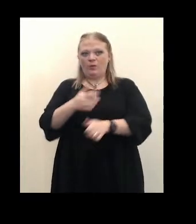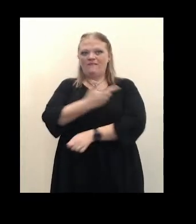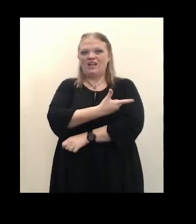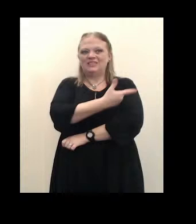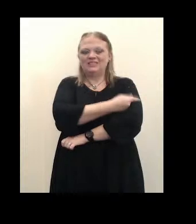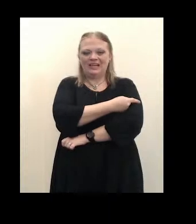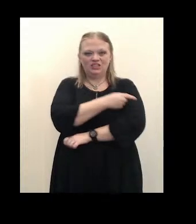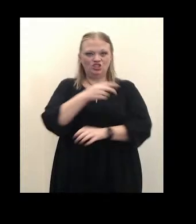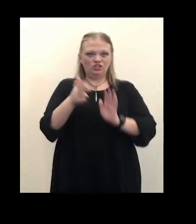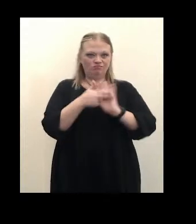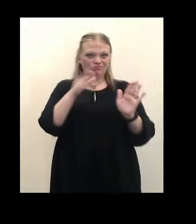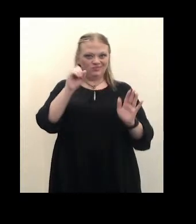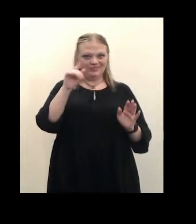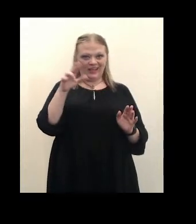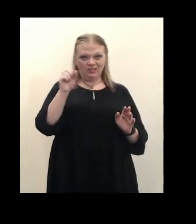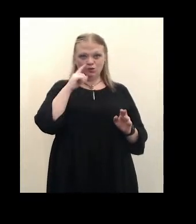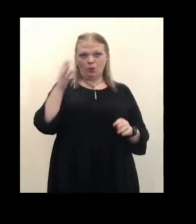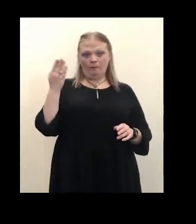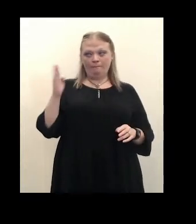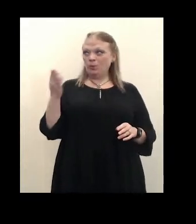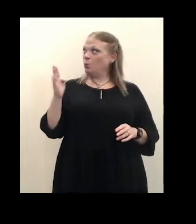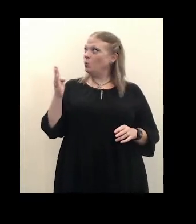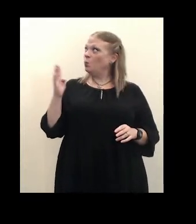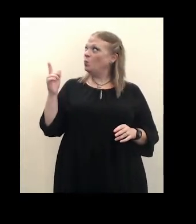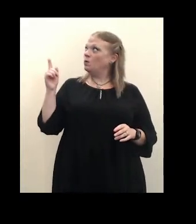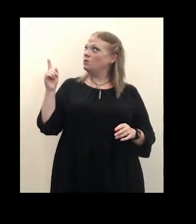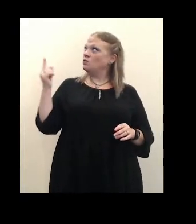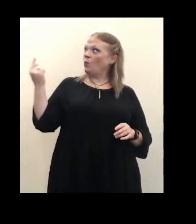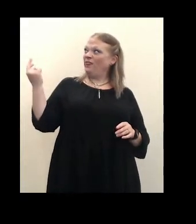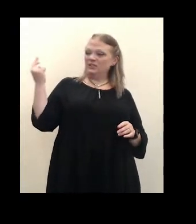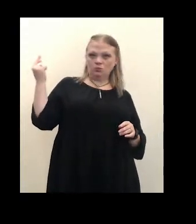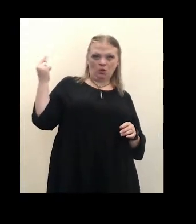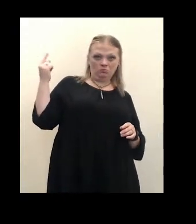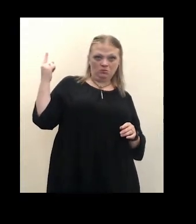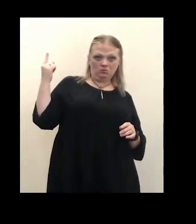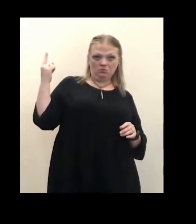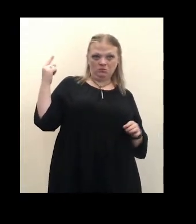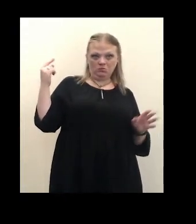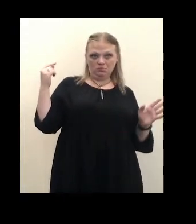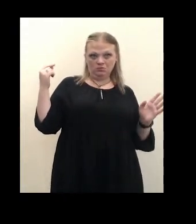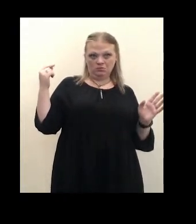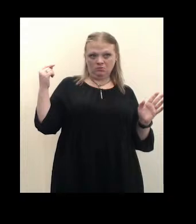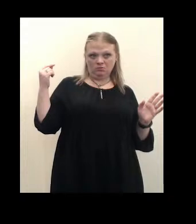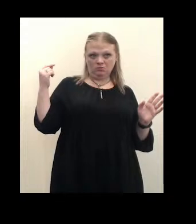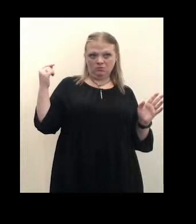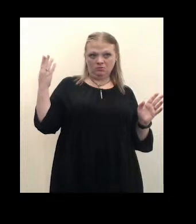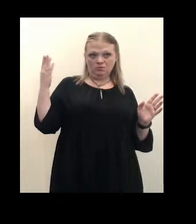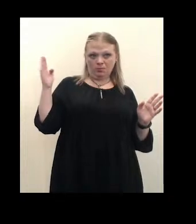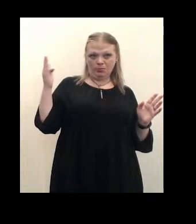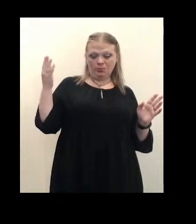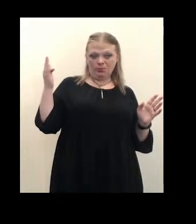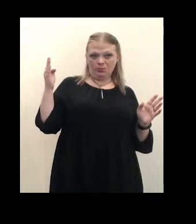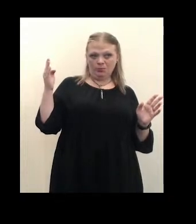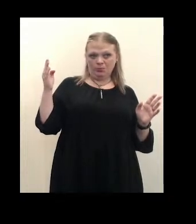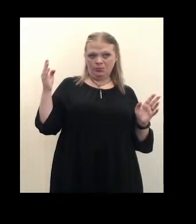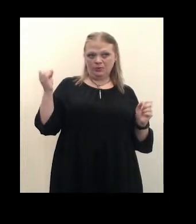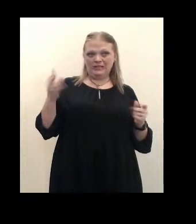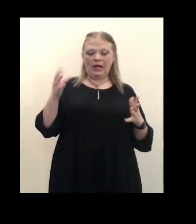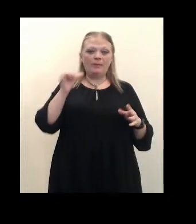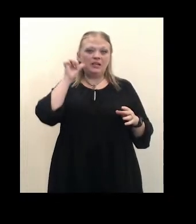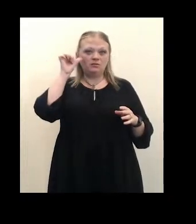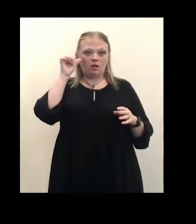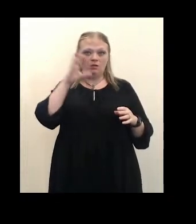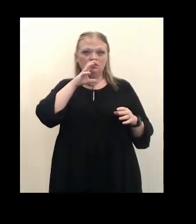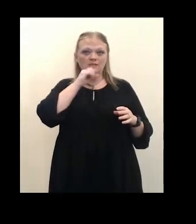in blue are the proportion of people in Erie County that are proportion of adults in Erie County, 18 and up, that are